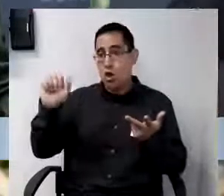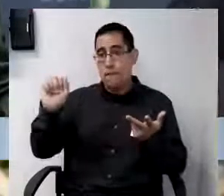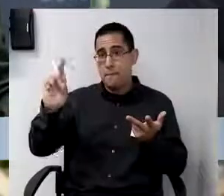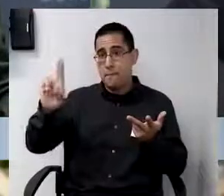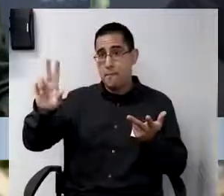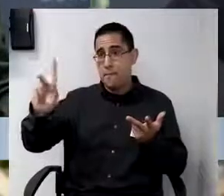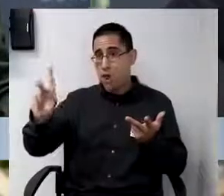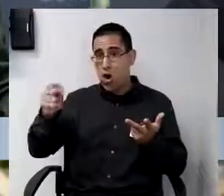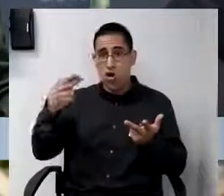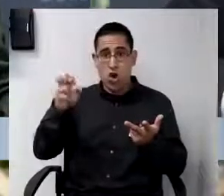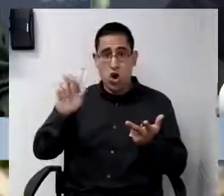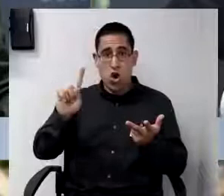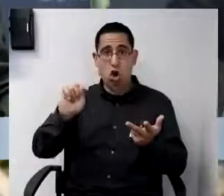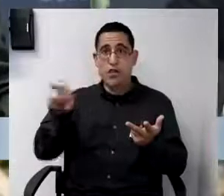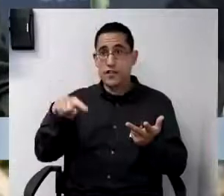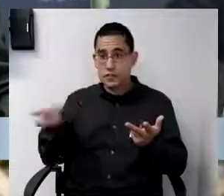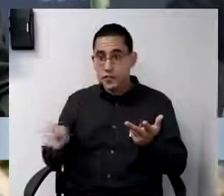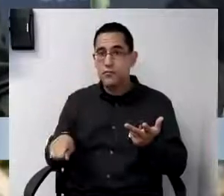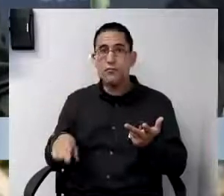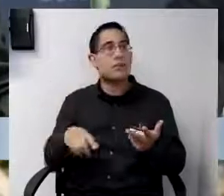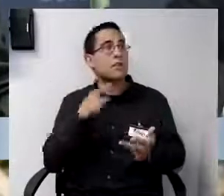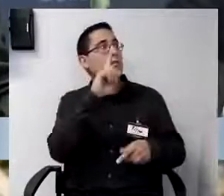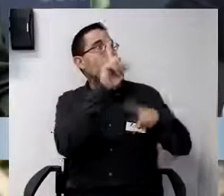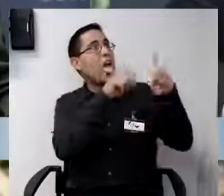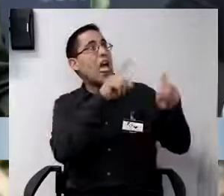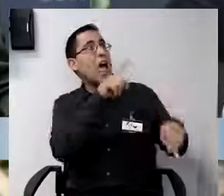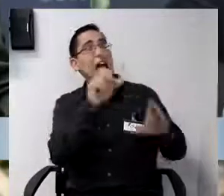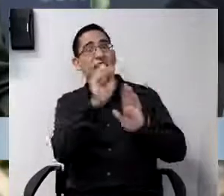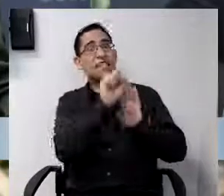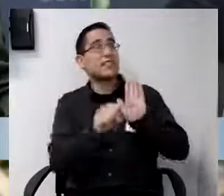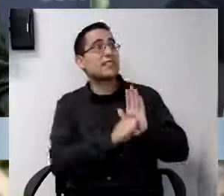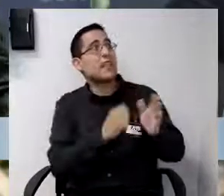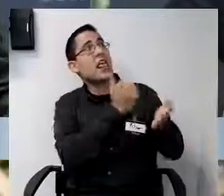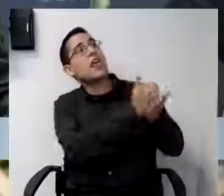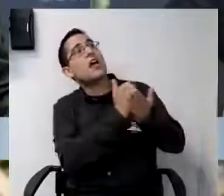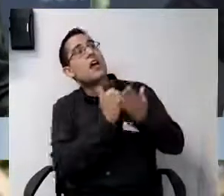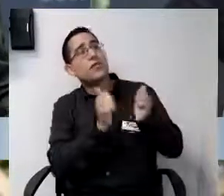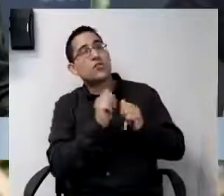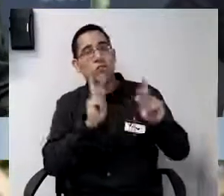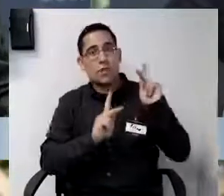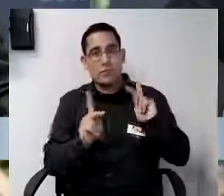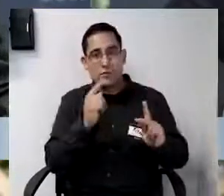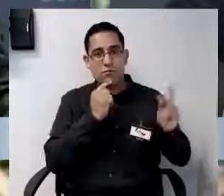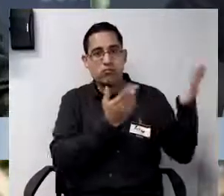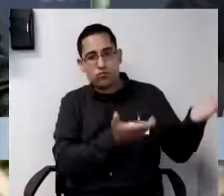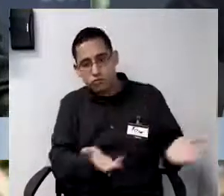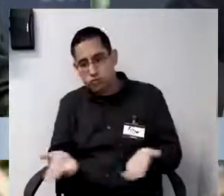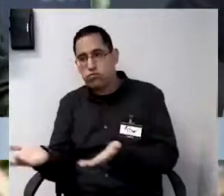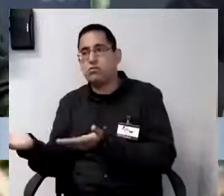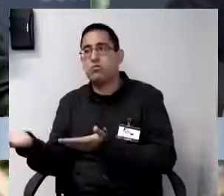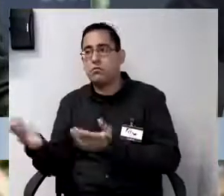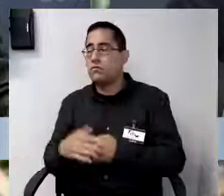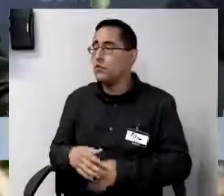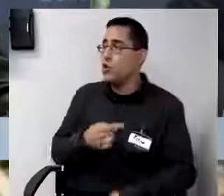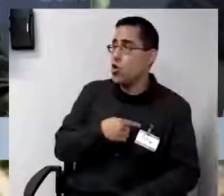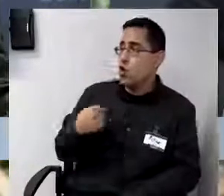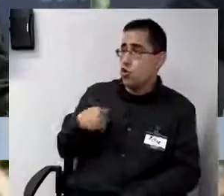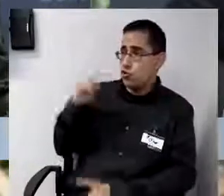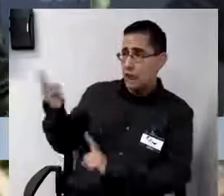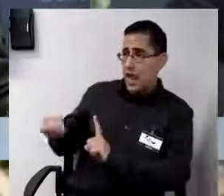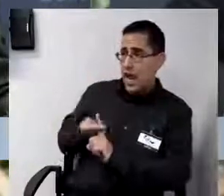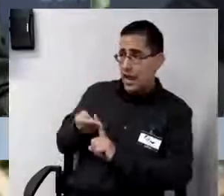those reserve clinical staff to help us in the event we need it. Okay, so question, do we hire traveling